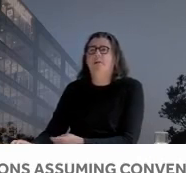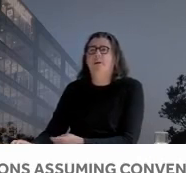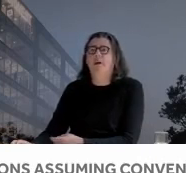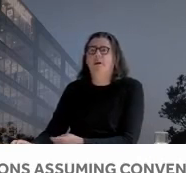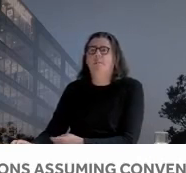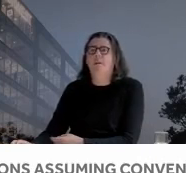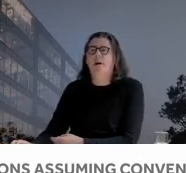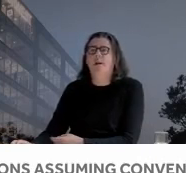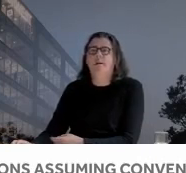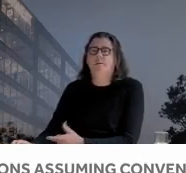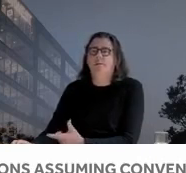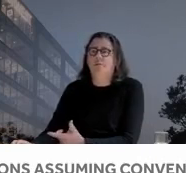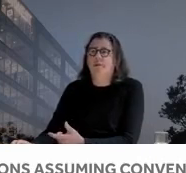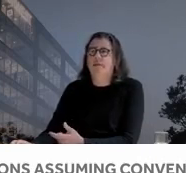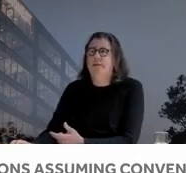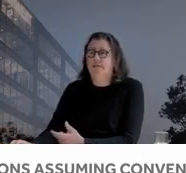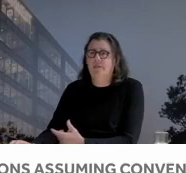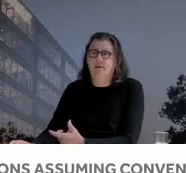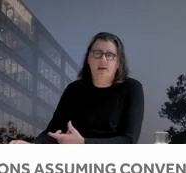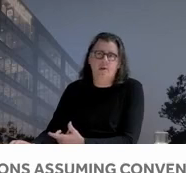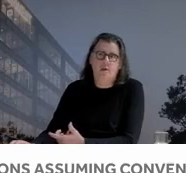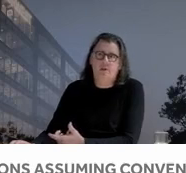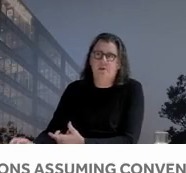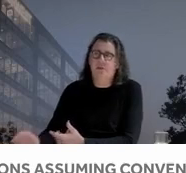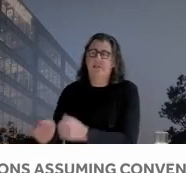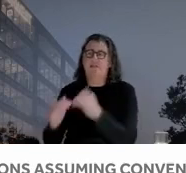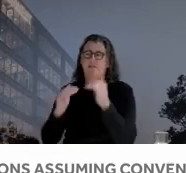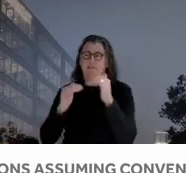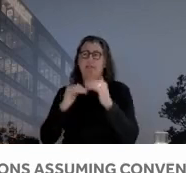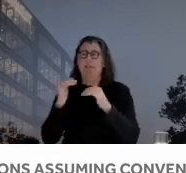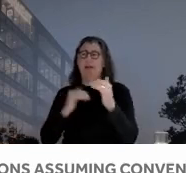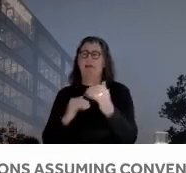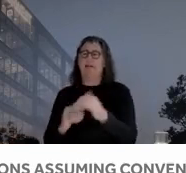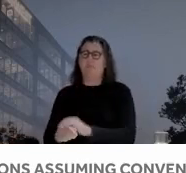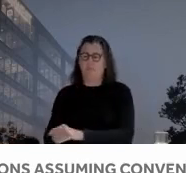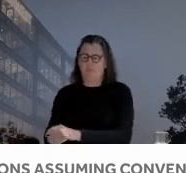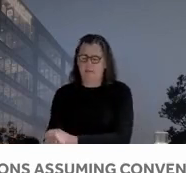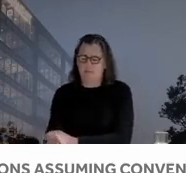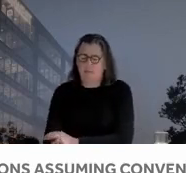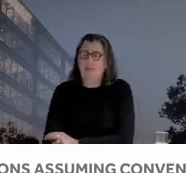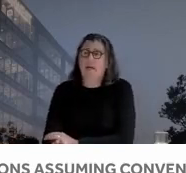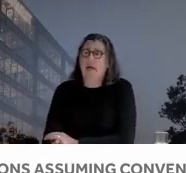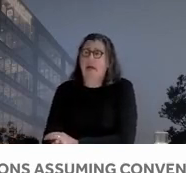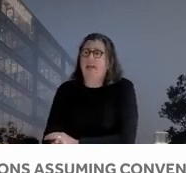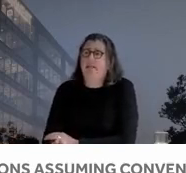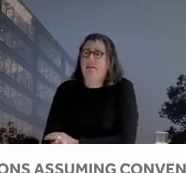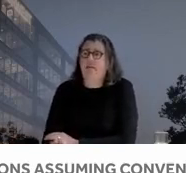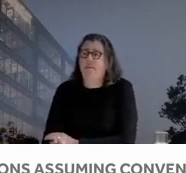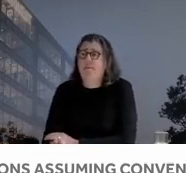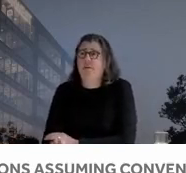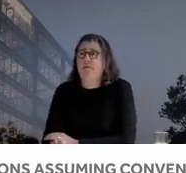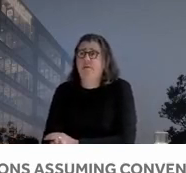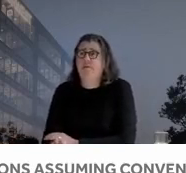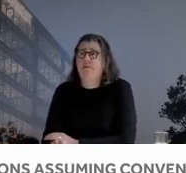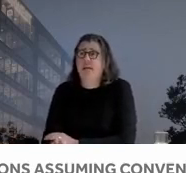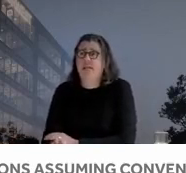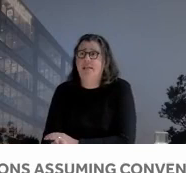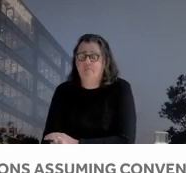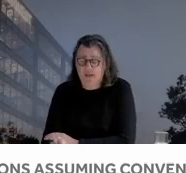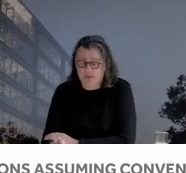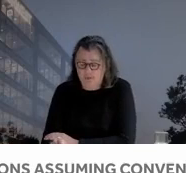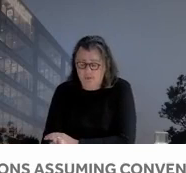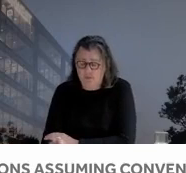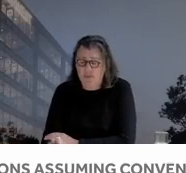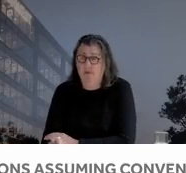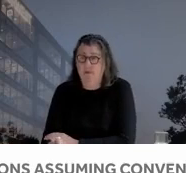then followed along by option 3, etc. And all you can break down between them the different materials and